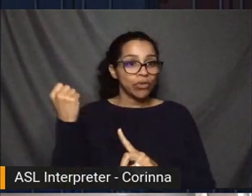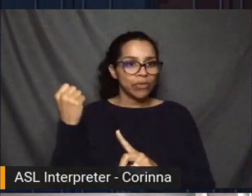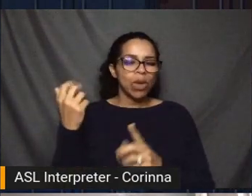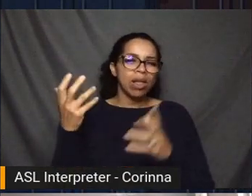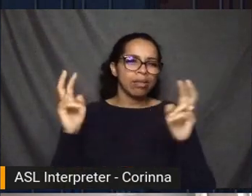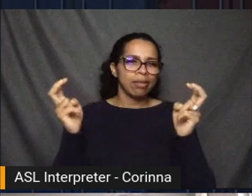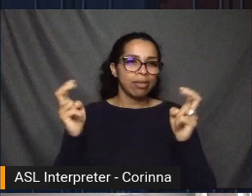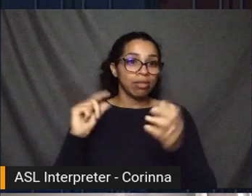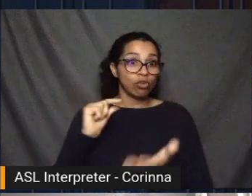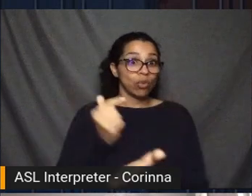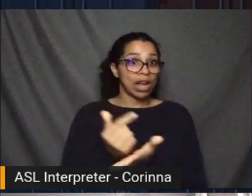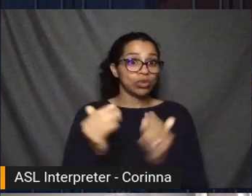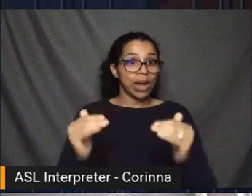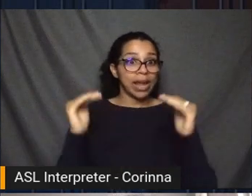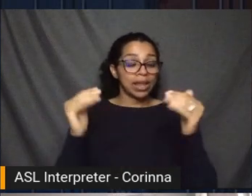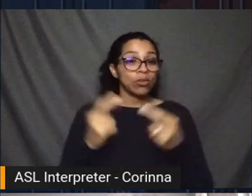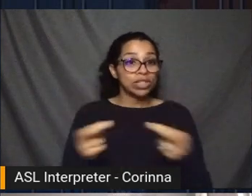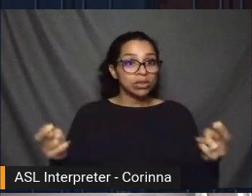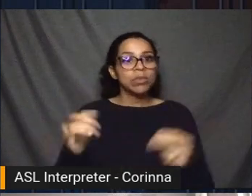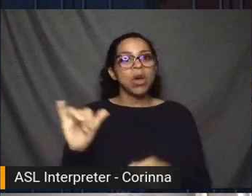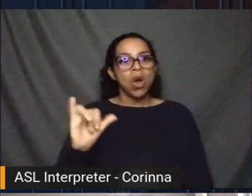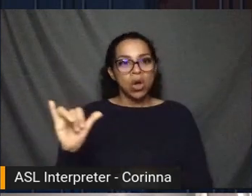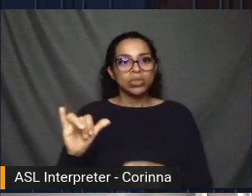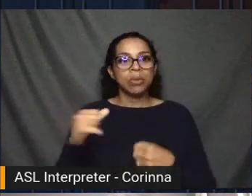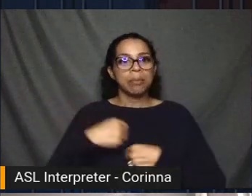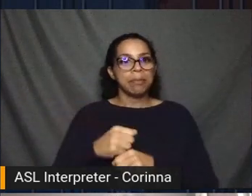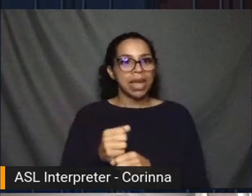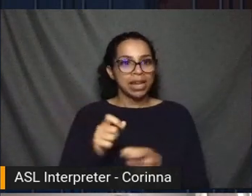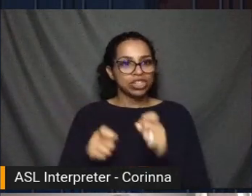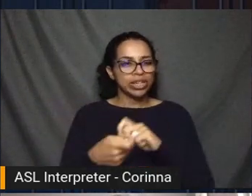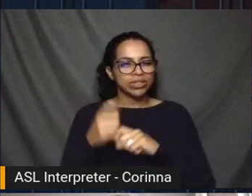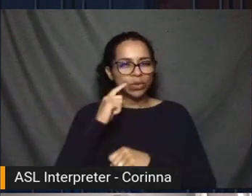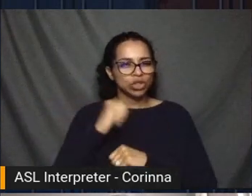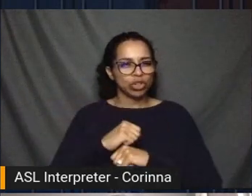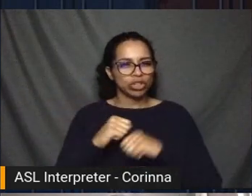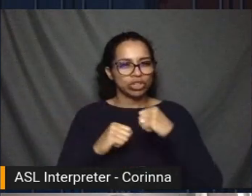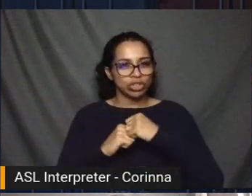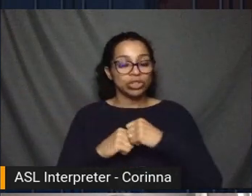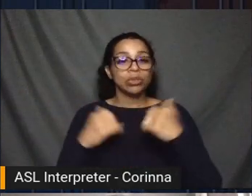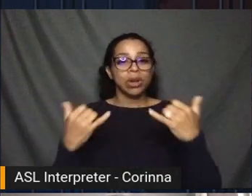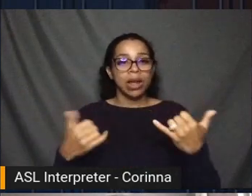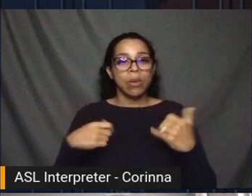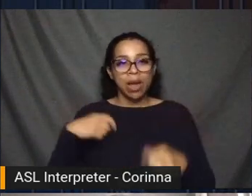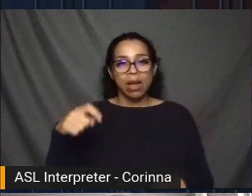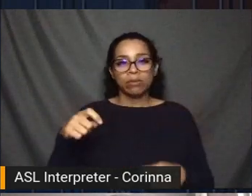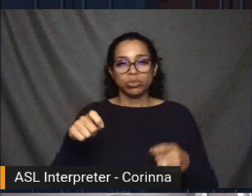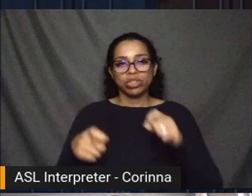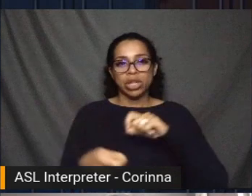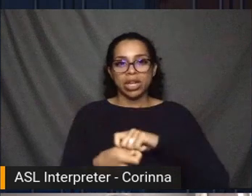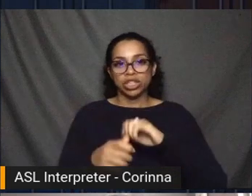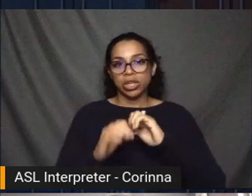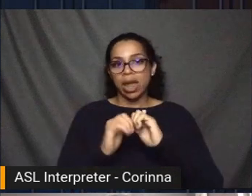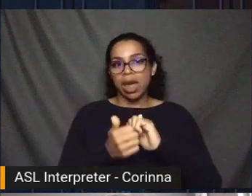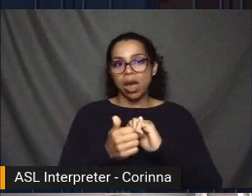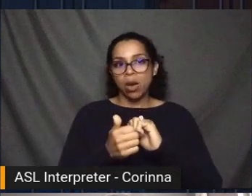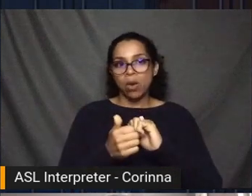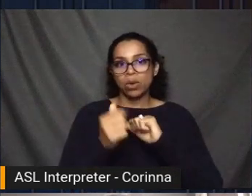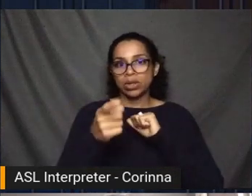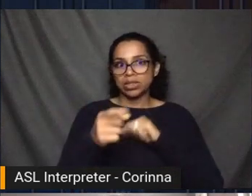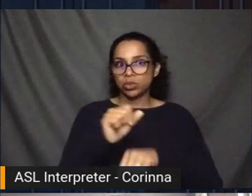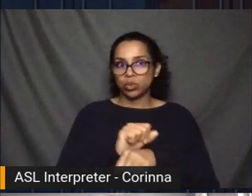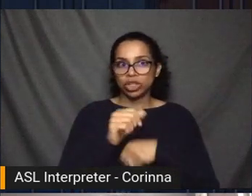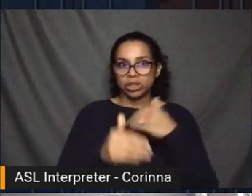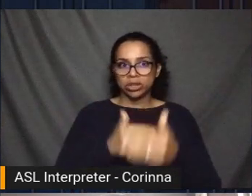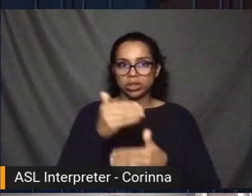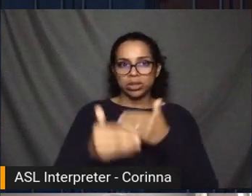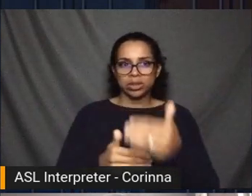the resource, but they also made a breaking change in the structure. So now I have to change how this thing actually works.